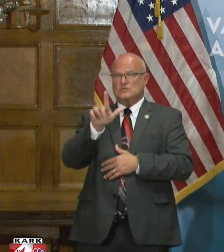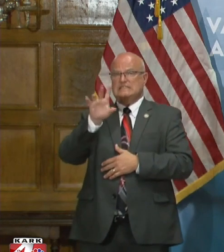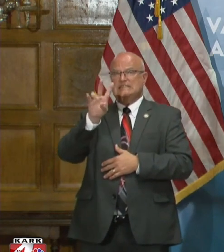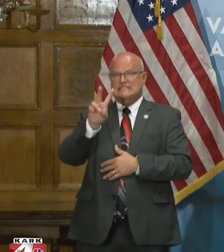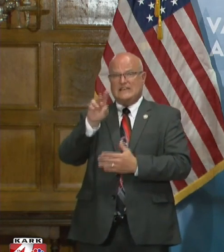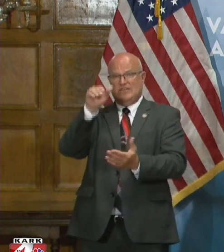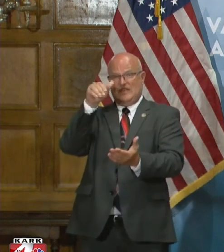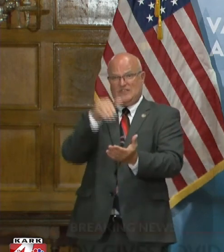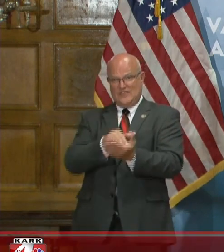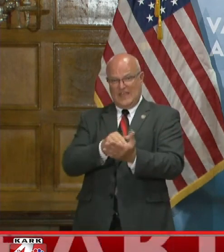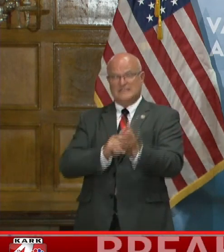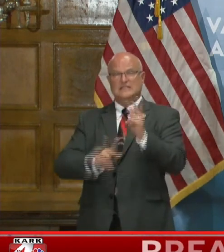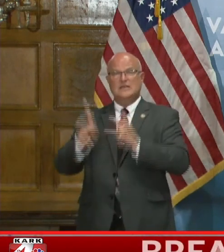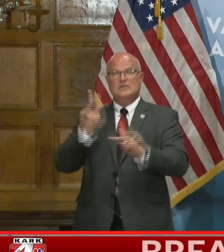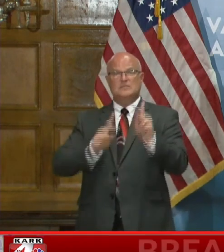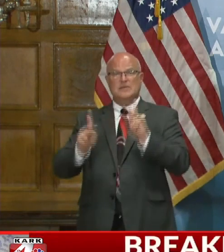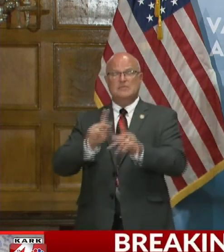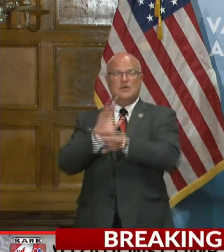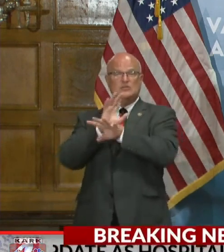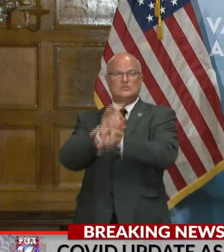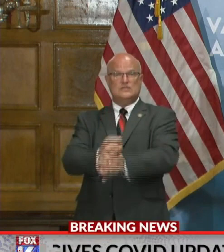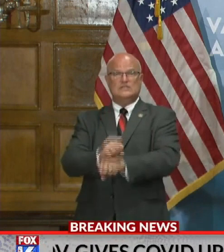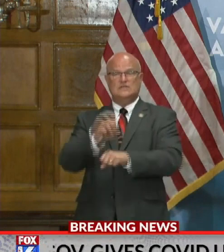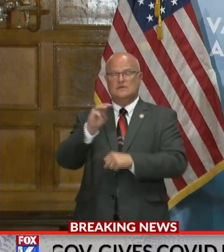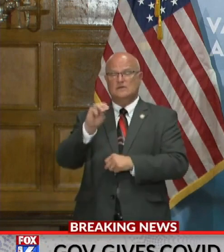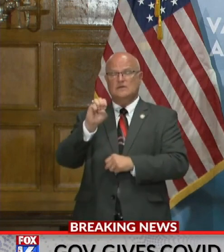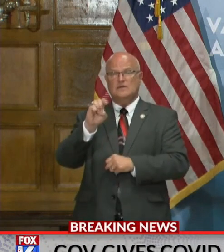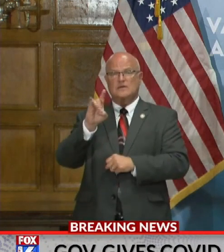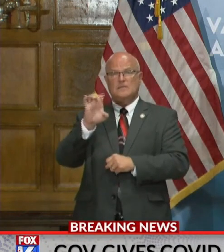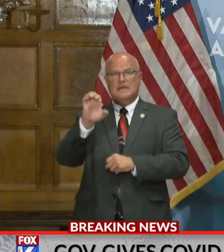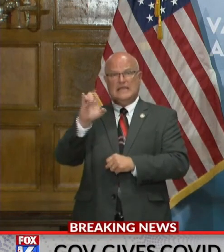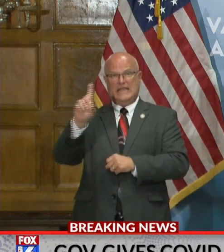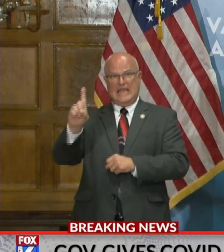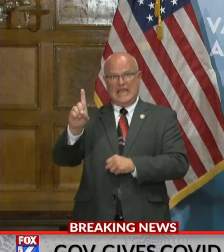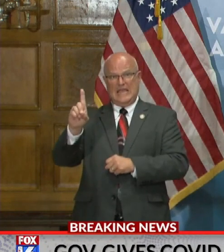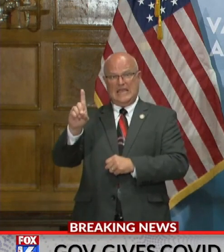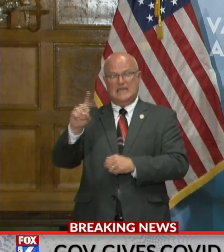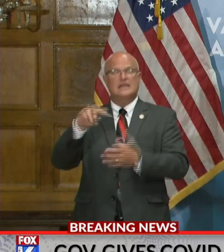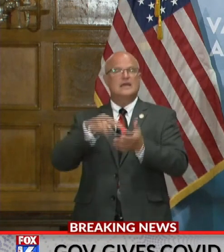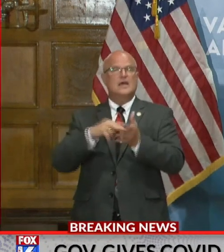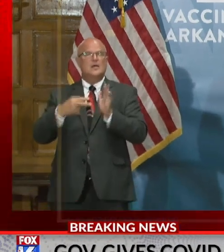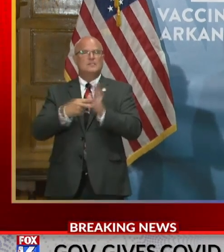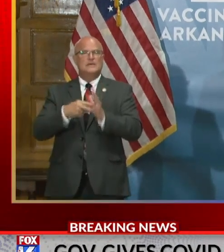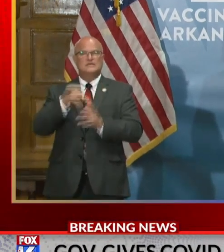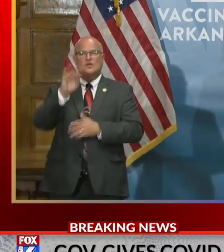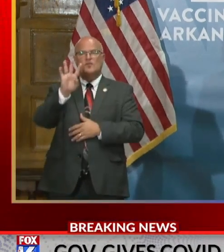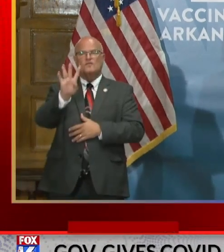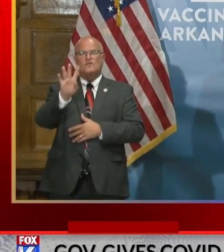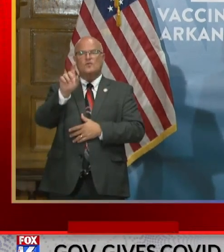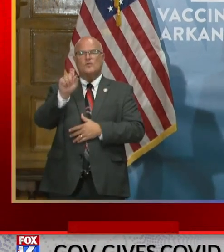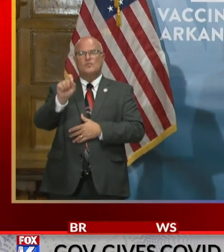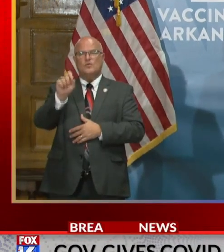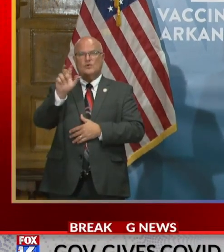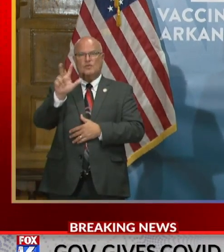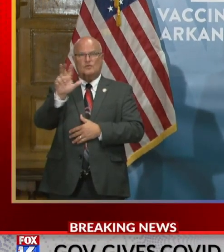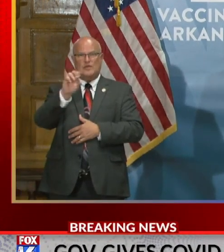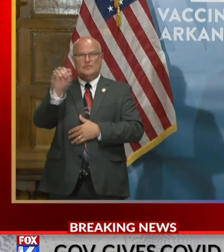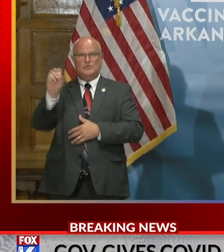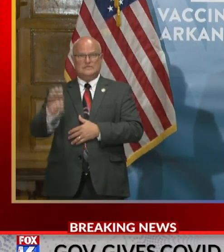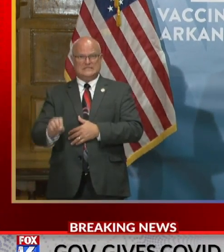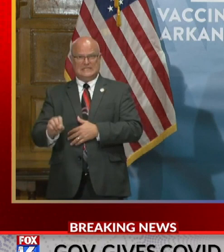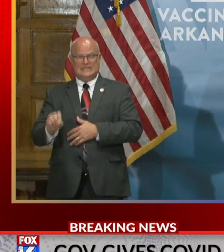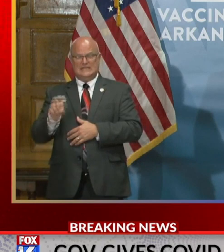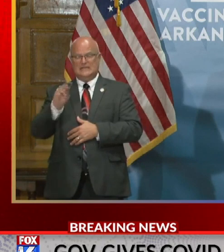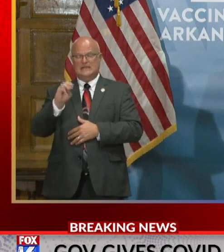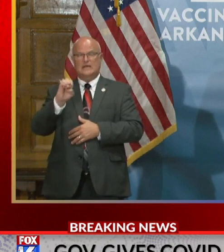627,000 recipients on traditional Medicaid, and that means that 4.3% of